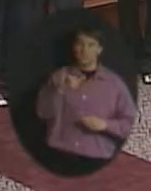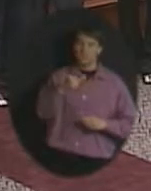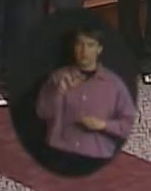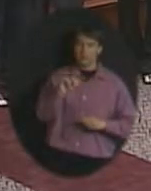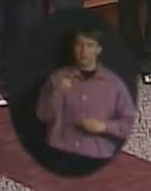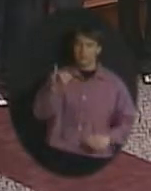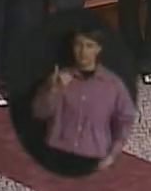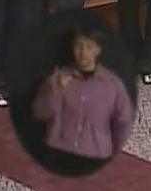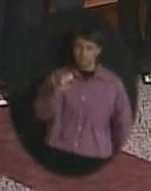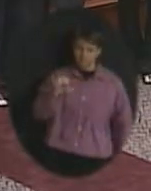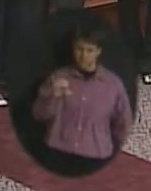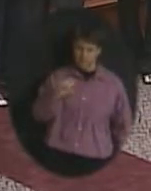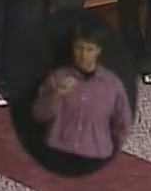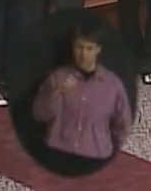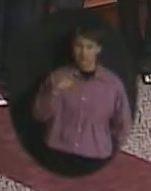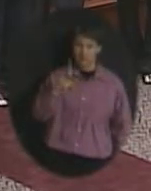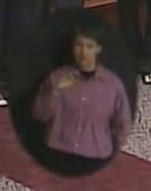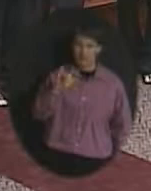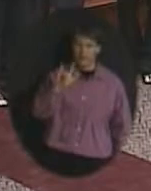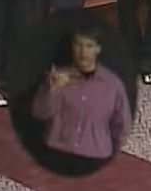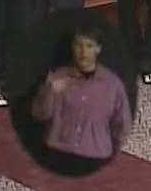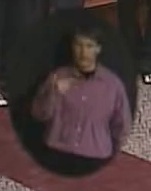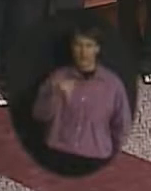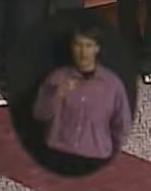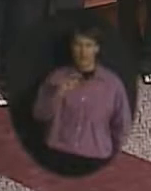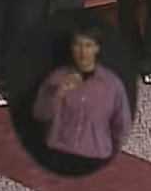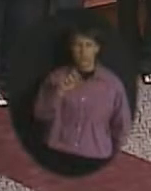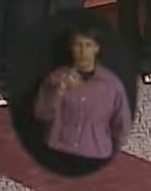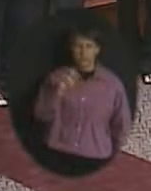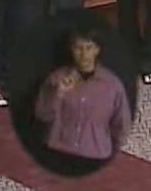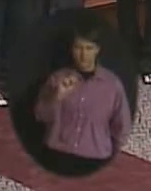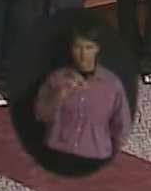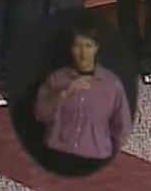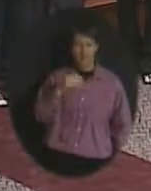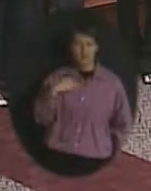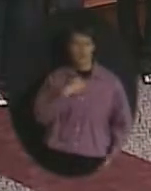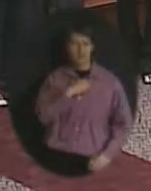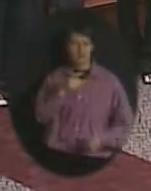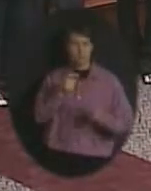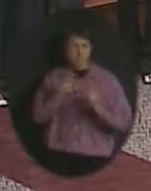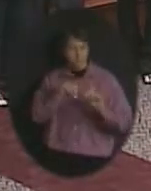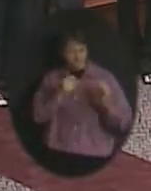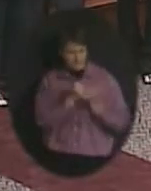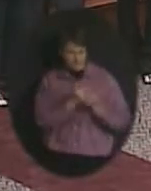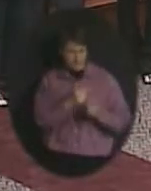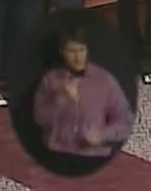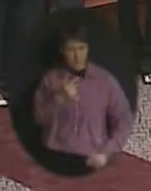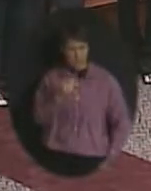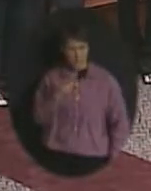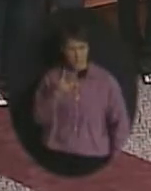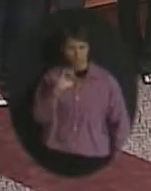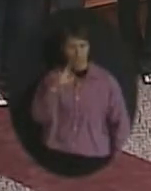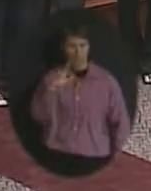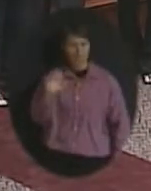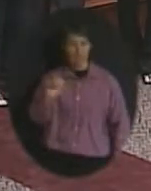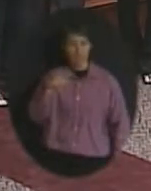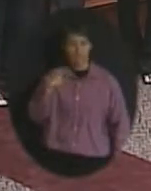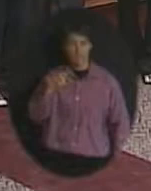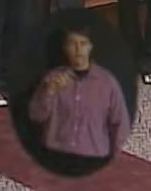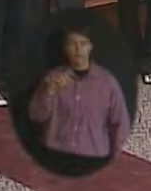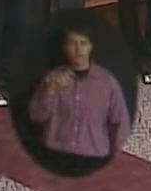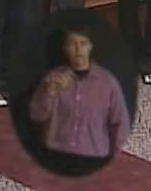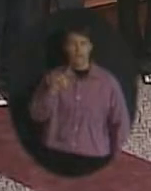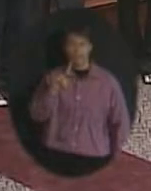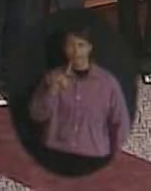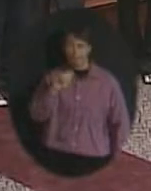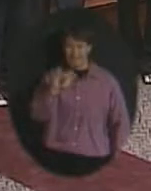Jose Hernandez, Kayla Daniels, Morgan Gibbs, and members of the management team, Gabrielle Van Hoat, Kayla